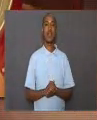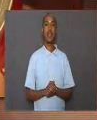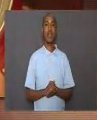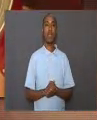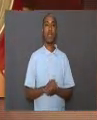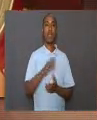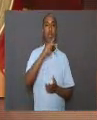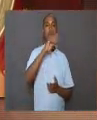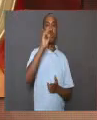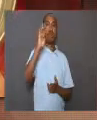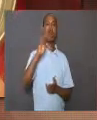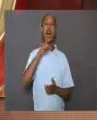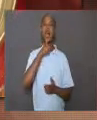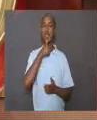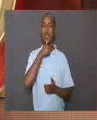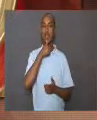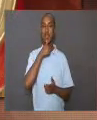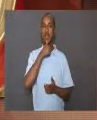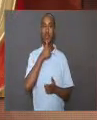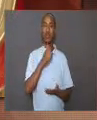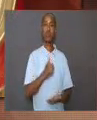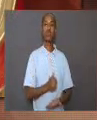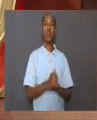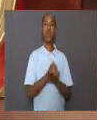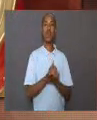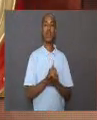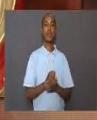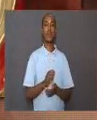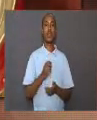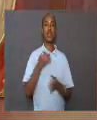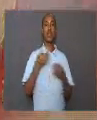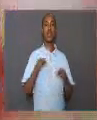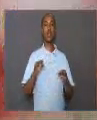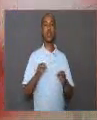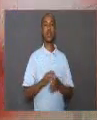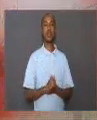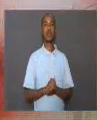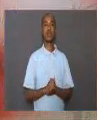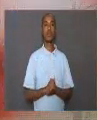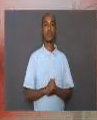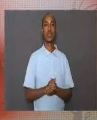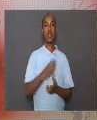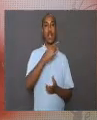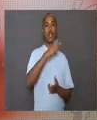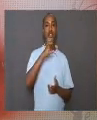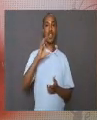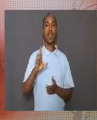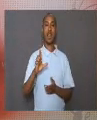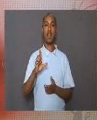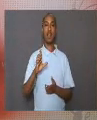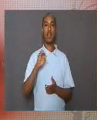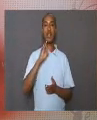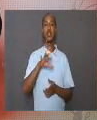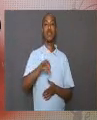Phosphoric acid provides the flavor for many carbonated beverages, and hydrochloric acid